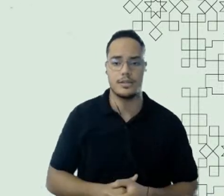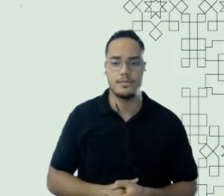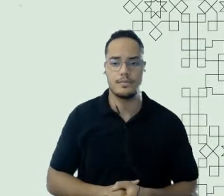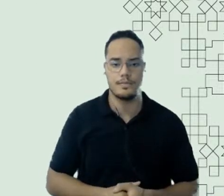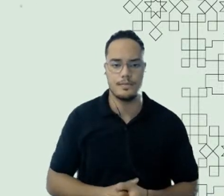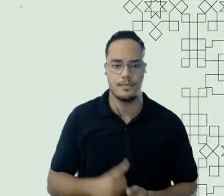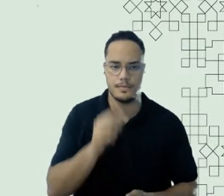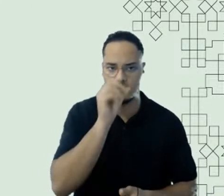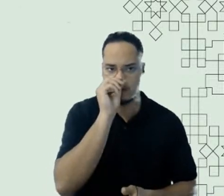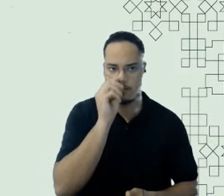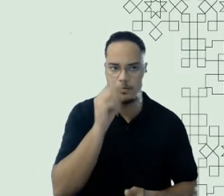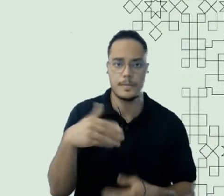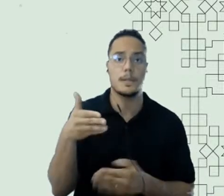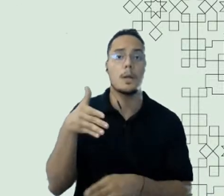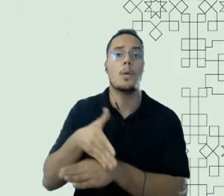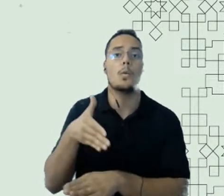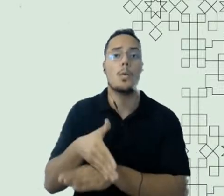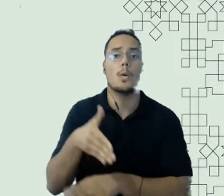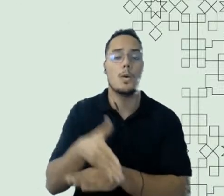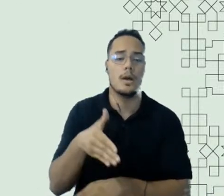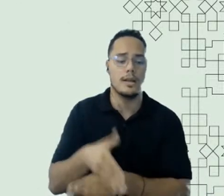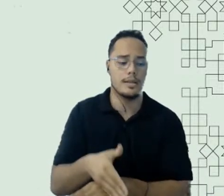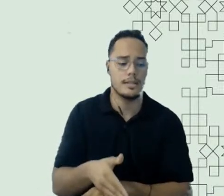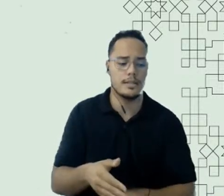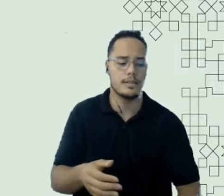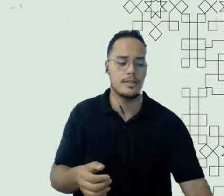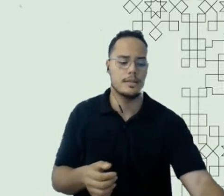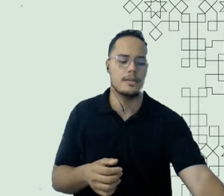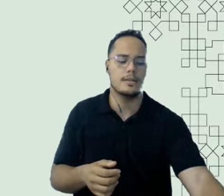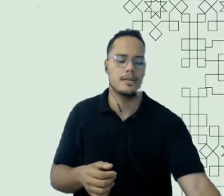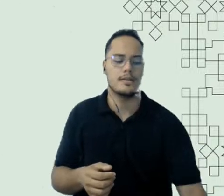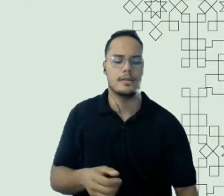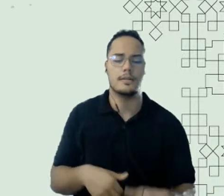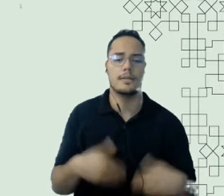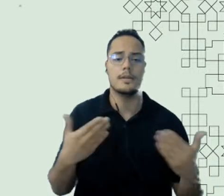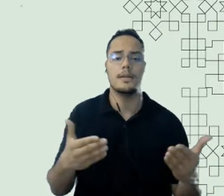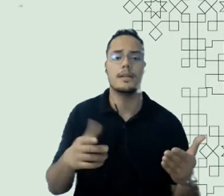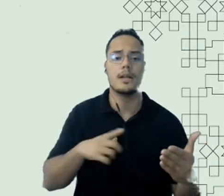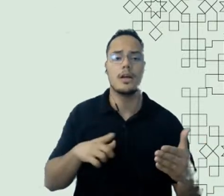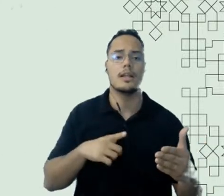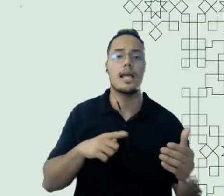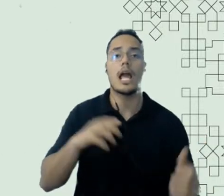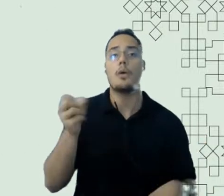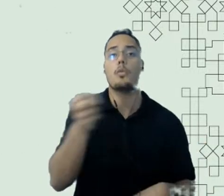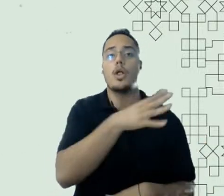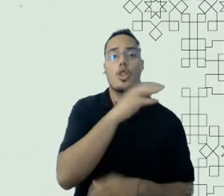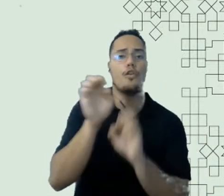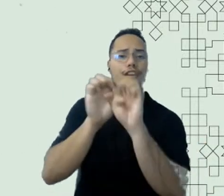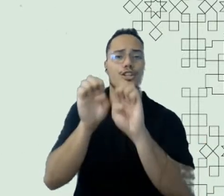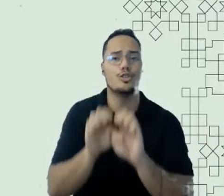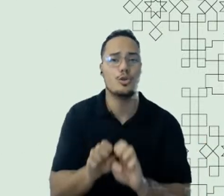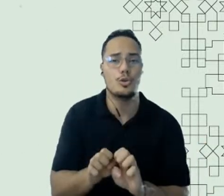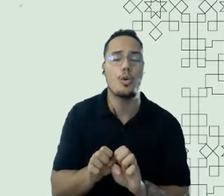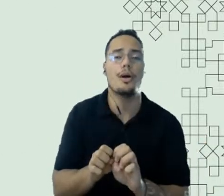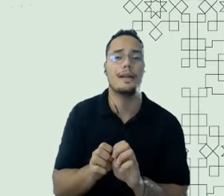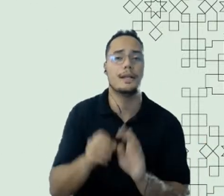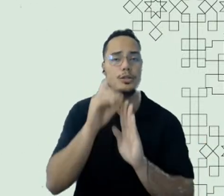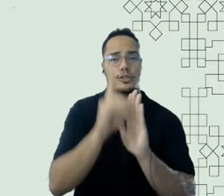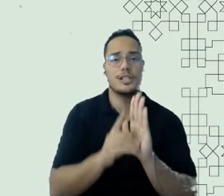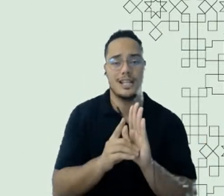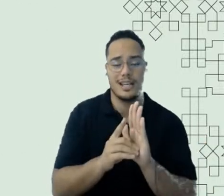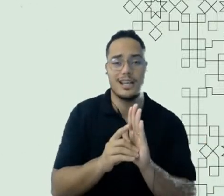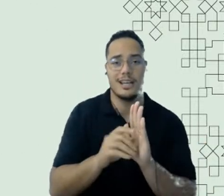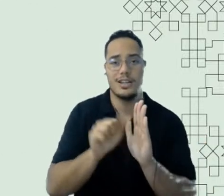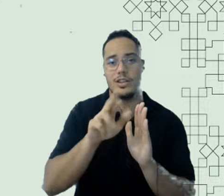this copyright reform is so this objective is pursued